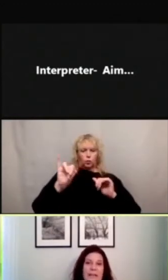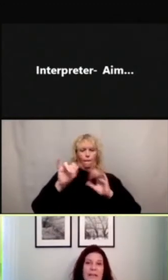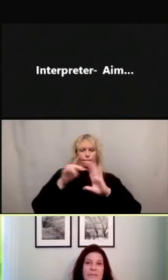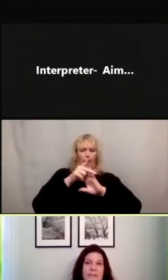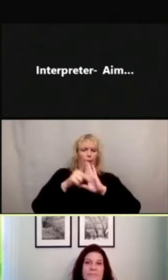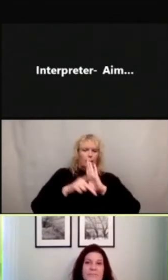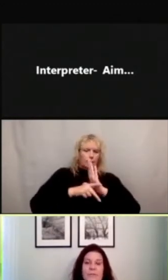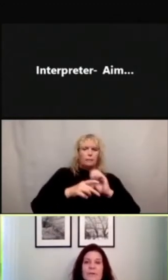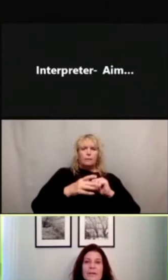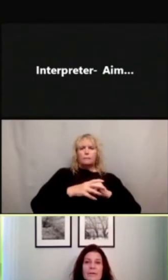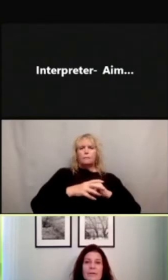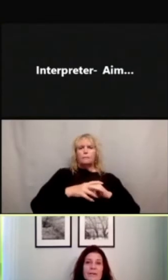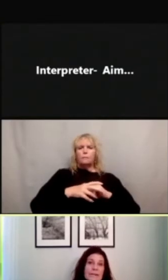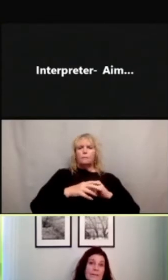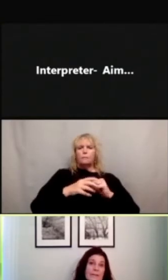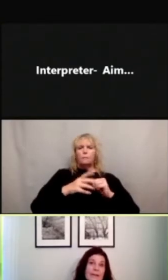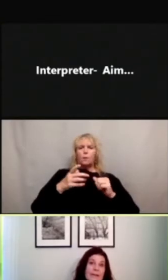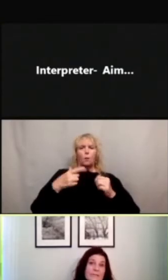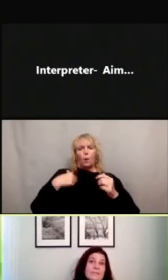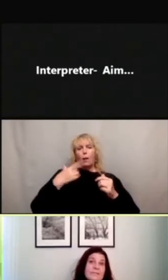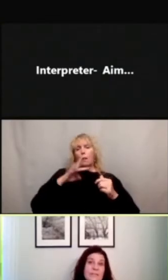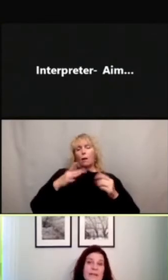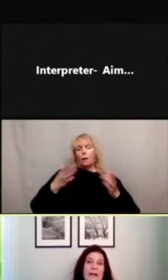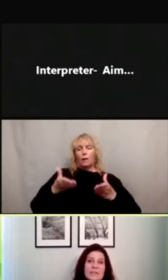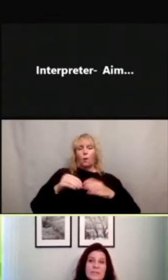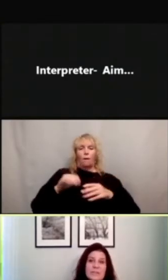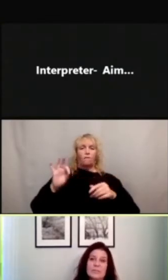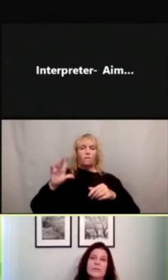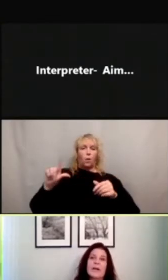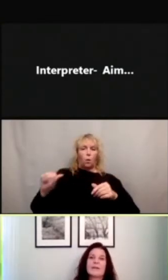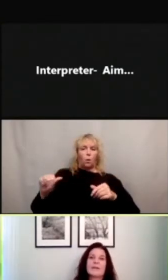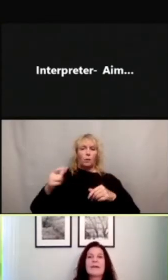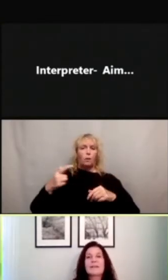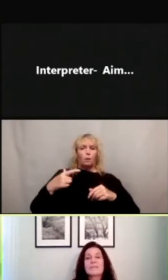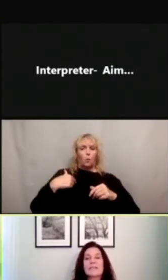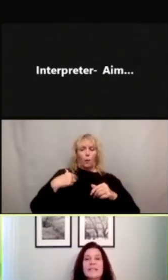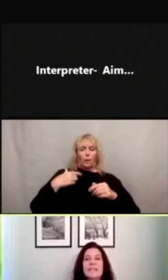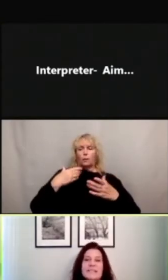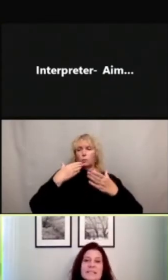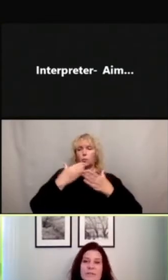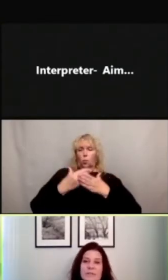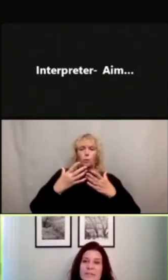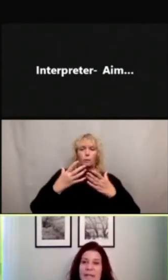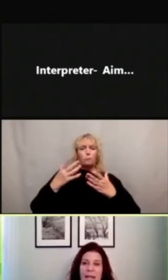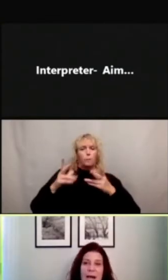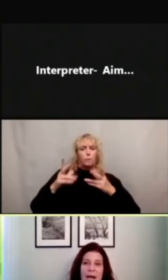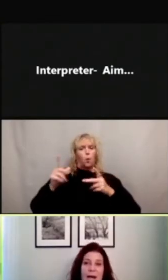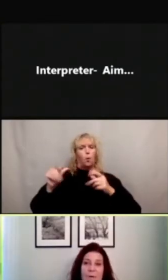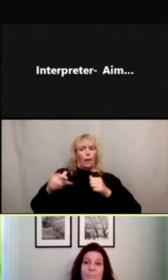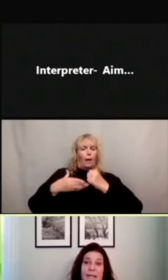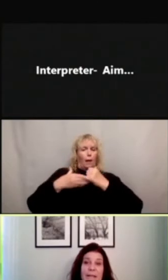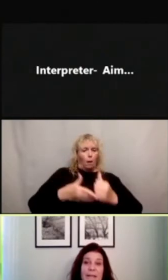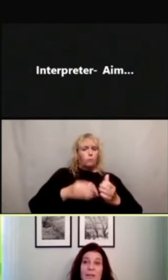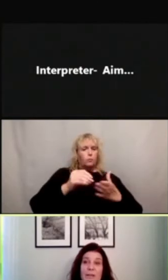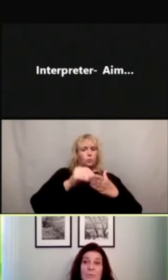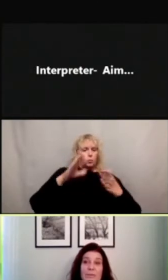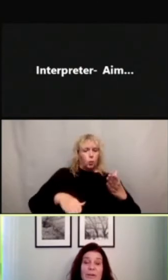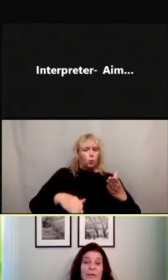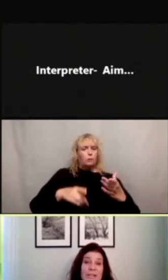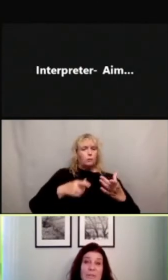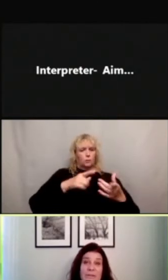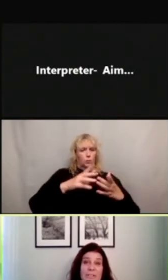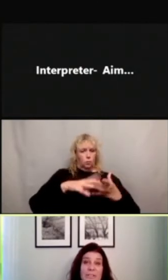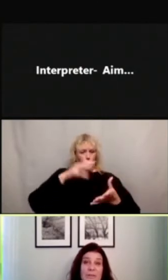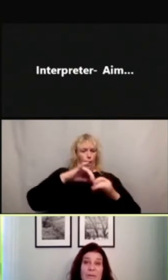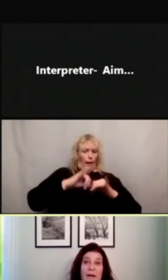healthcare navigators, and in Florida, we are lucky that we have continued to have a good number of navigators that can assist students. But you know, when you're